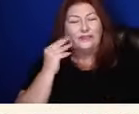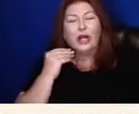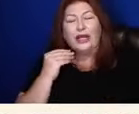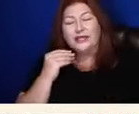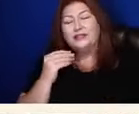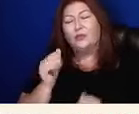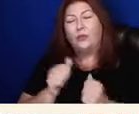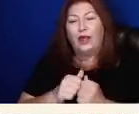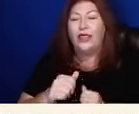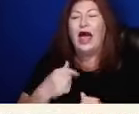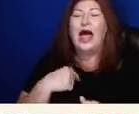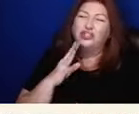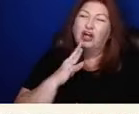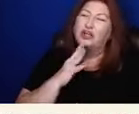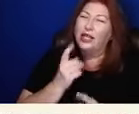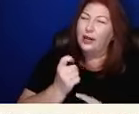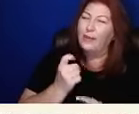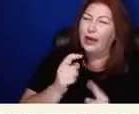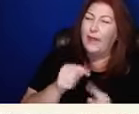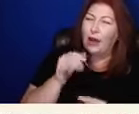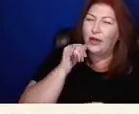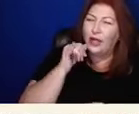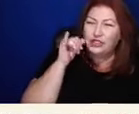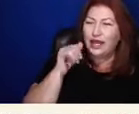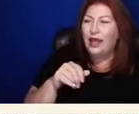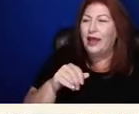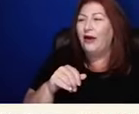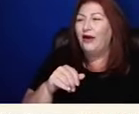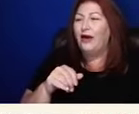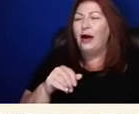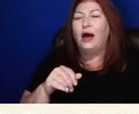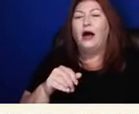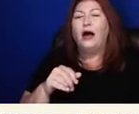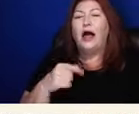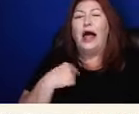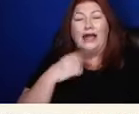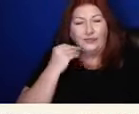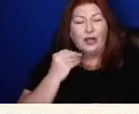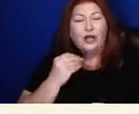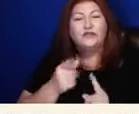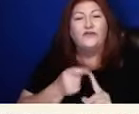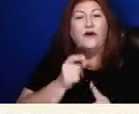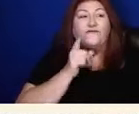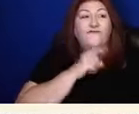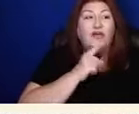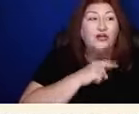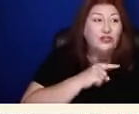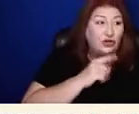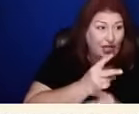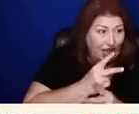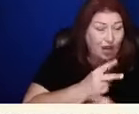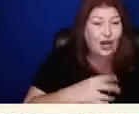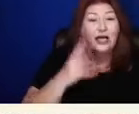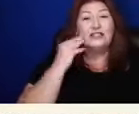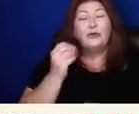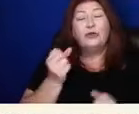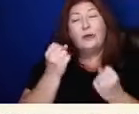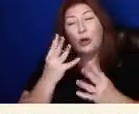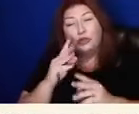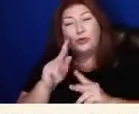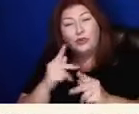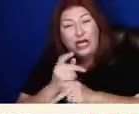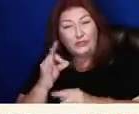talked yesterday a little bit about stigmas from being in foster care, from experiencing multiple types of abuse